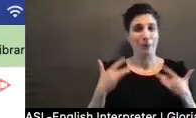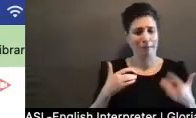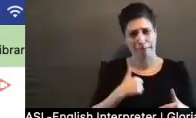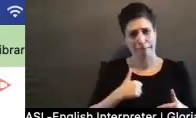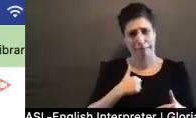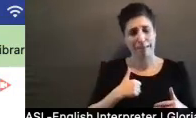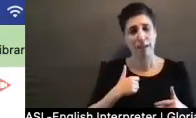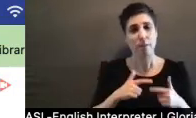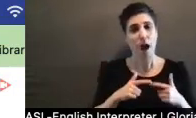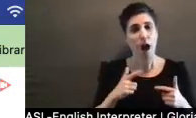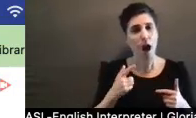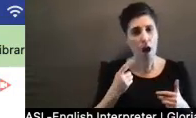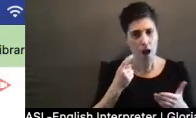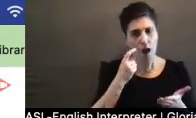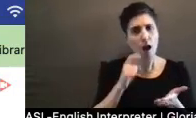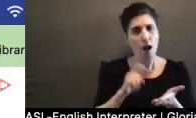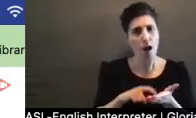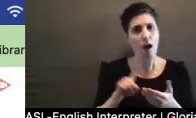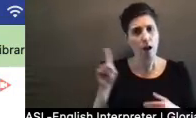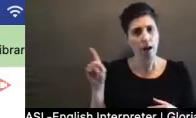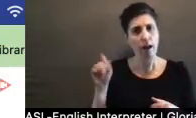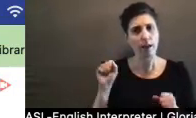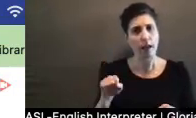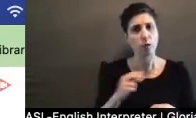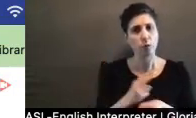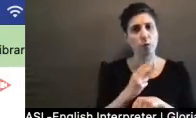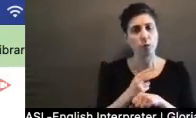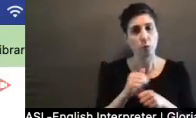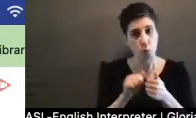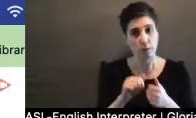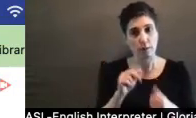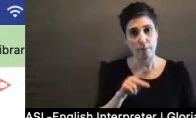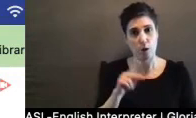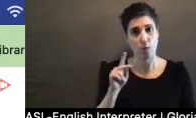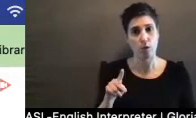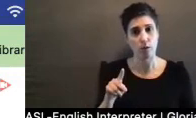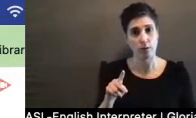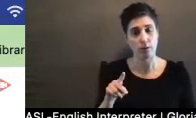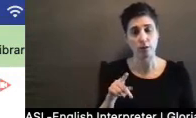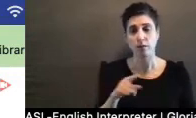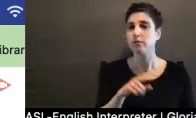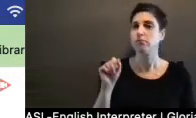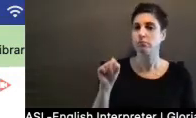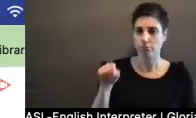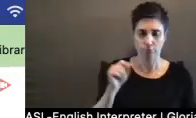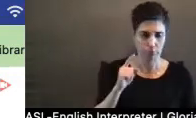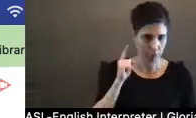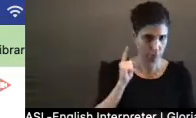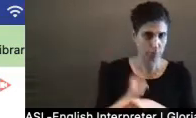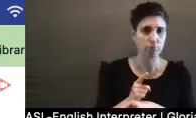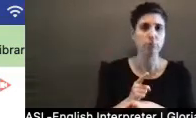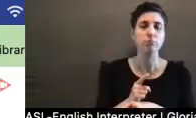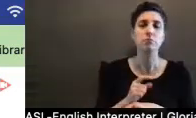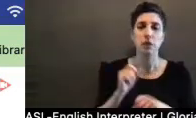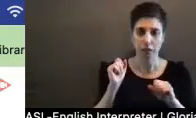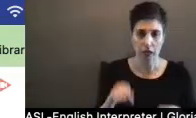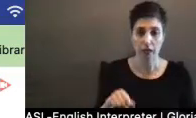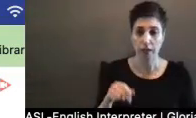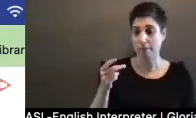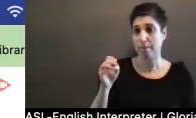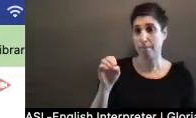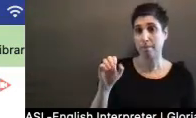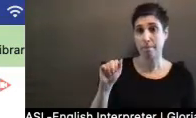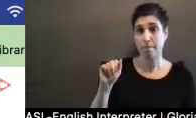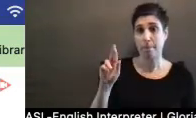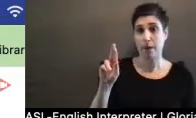you can add it on in PowerPoint as well. Yes, absolutely. Okay. Yes. Yeah. So if you go to Pear Deck, you can actually choose the templates